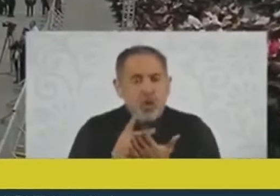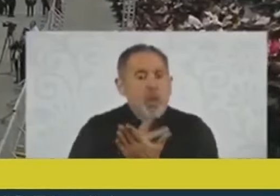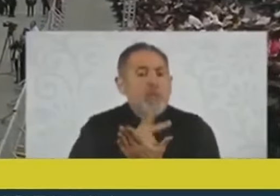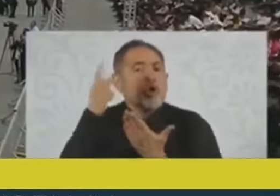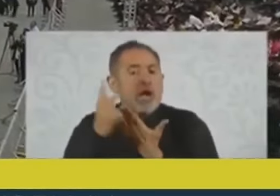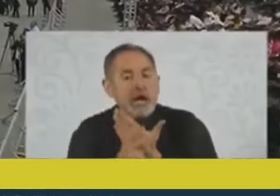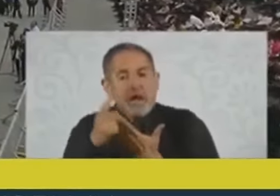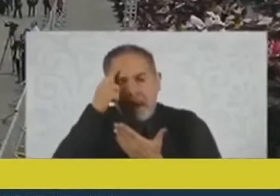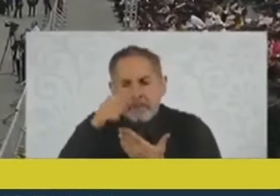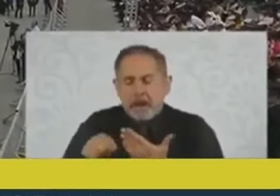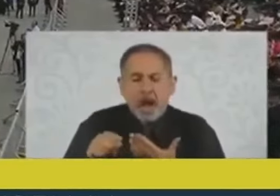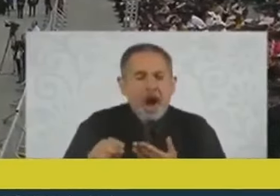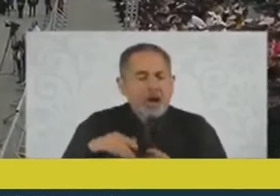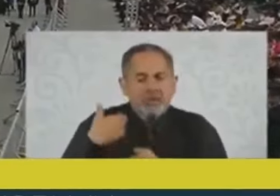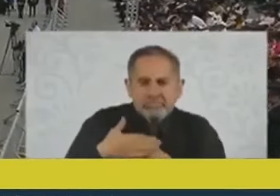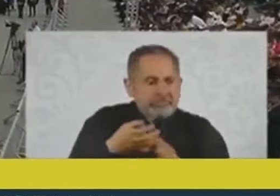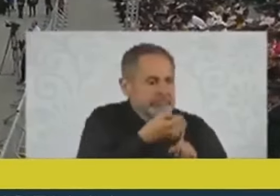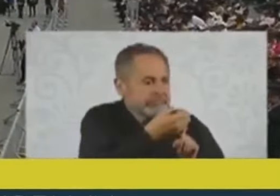program to